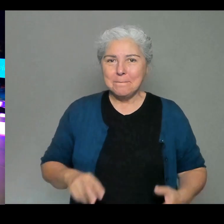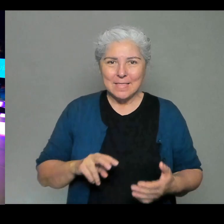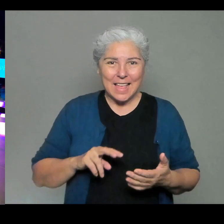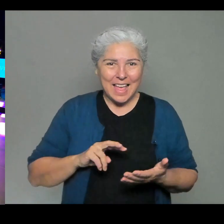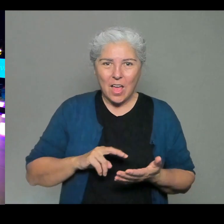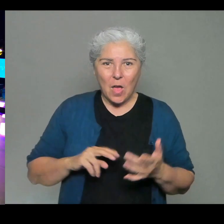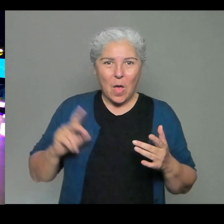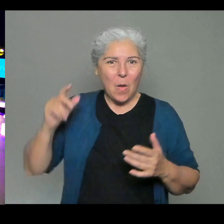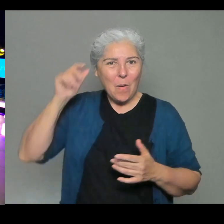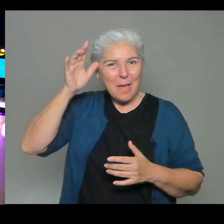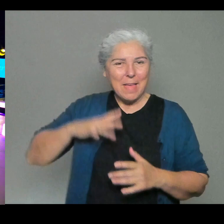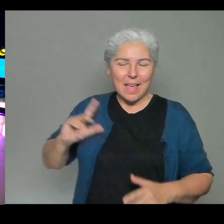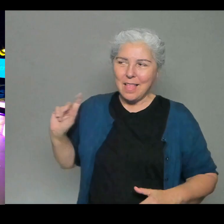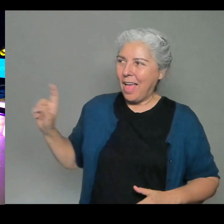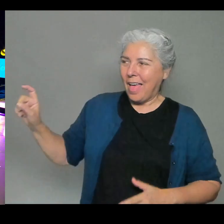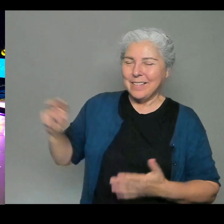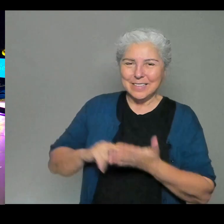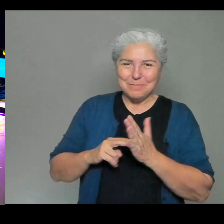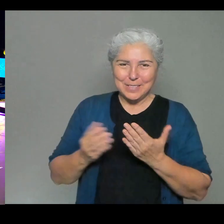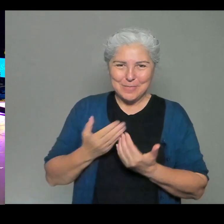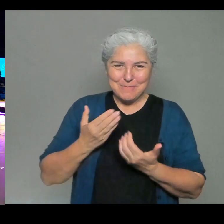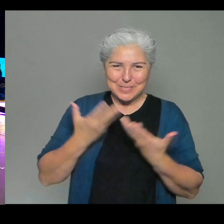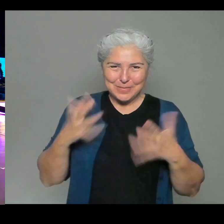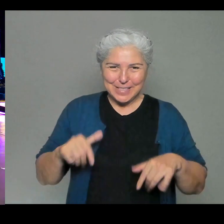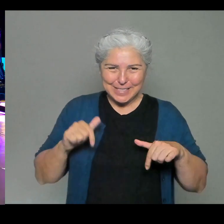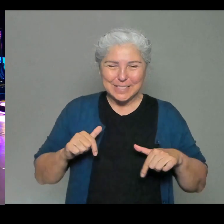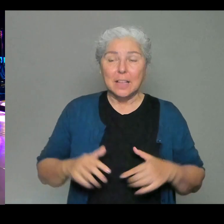That also means I'm almost done.